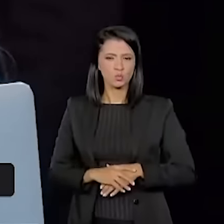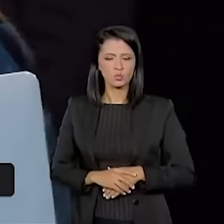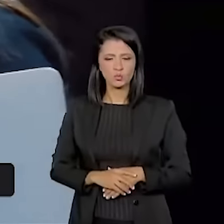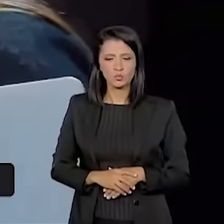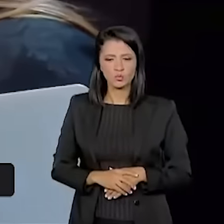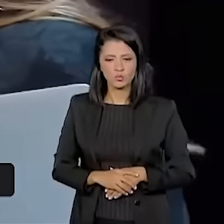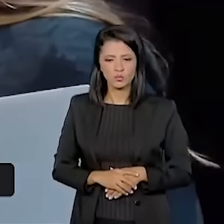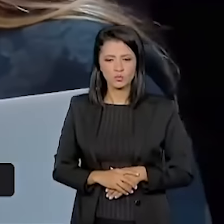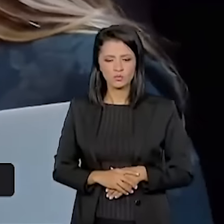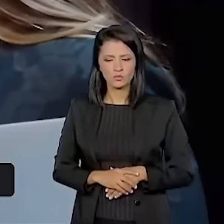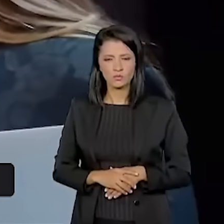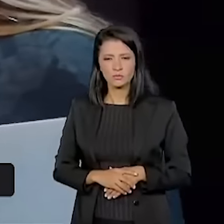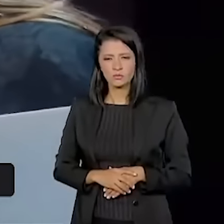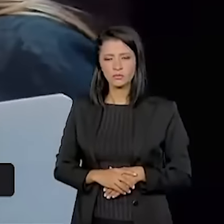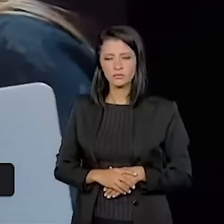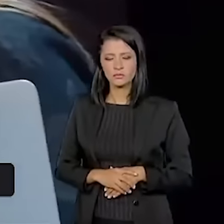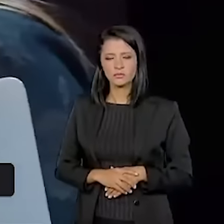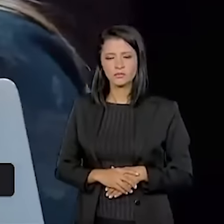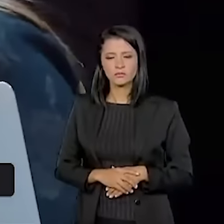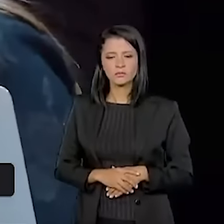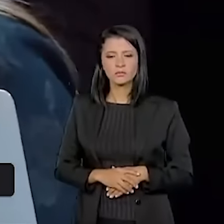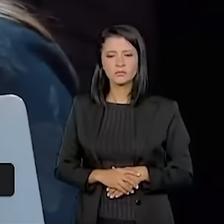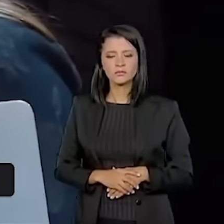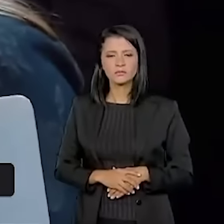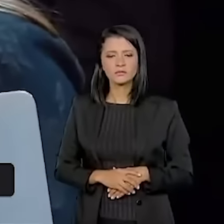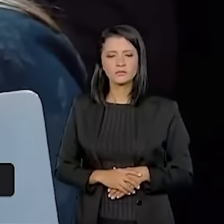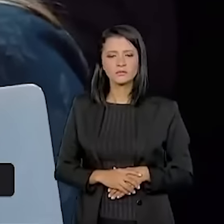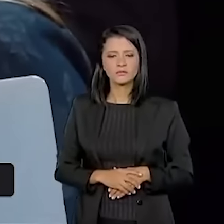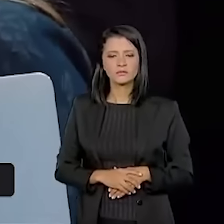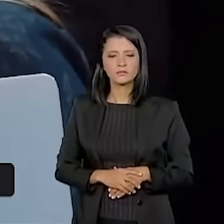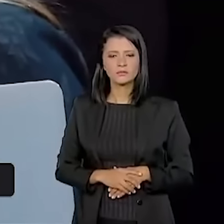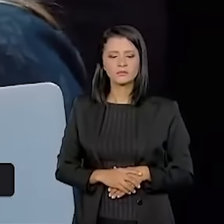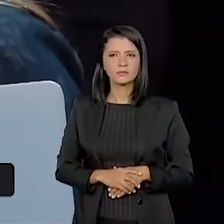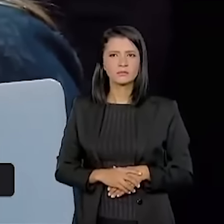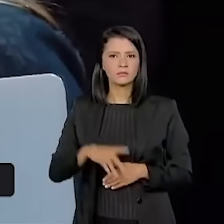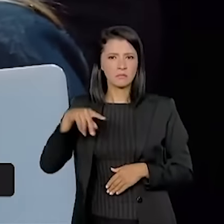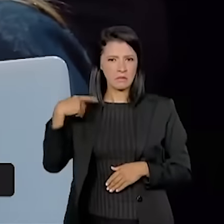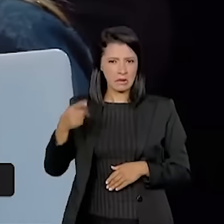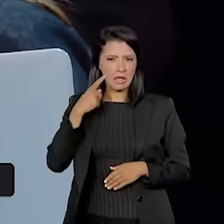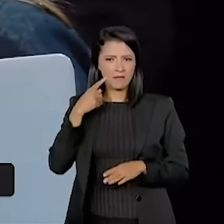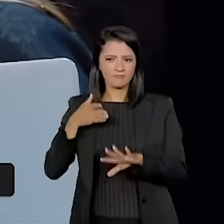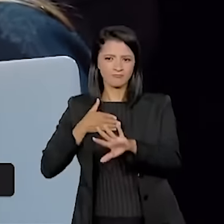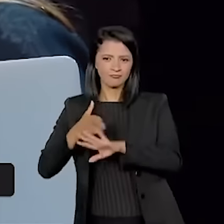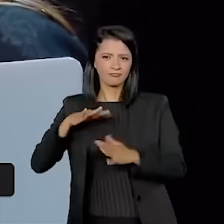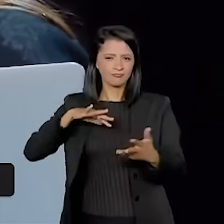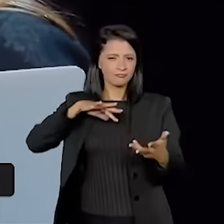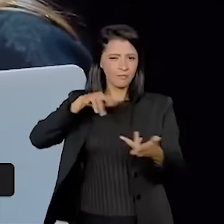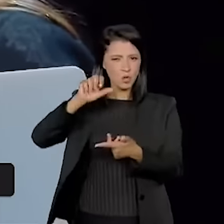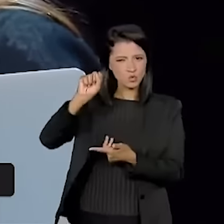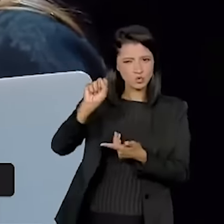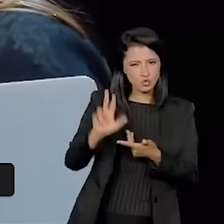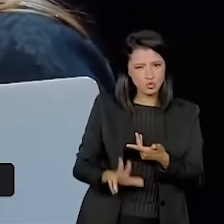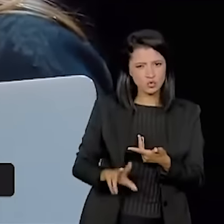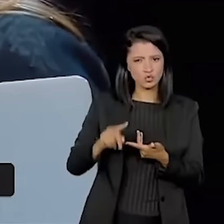Brazil's the outreach by the Global South to Africa. We've seen in the past.